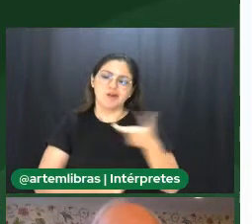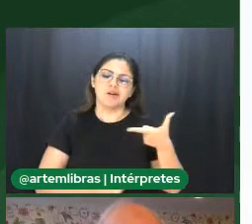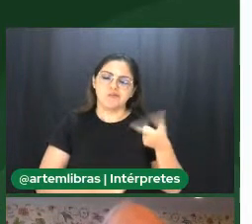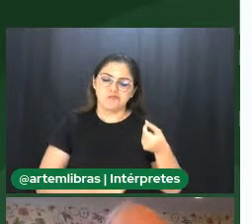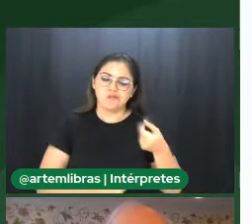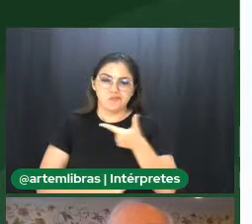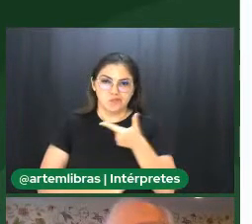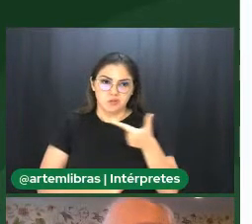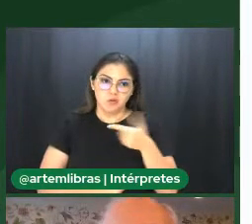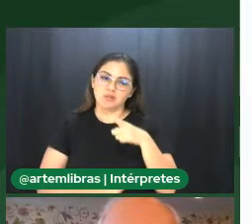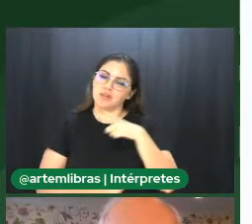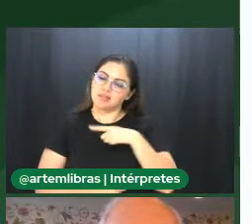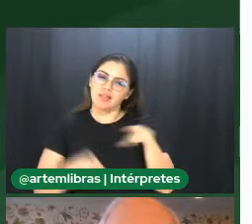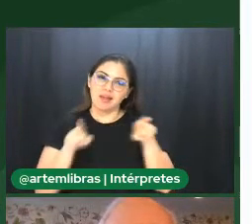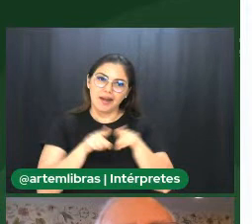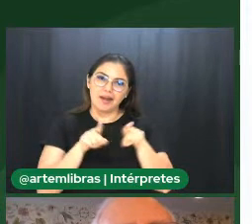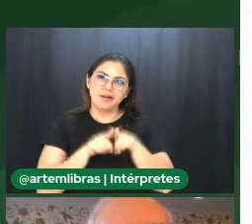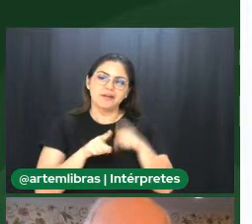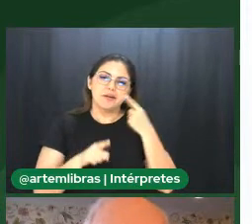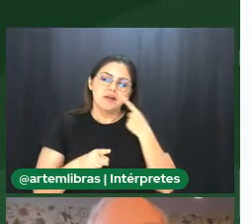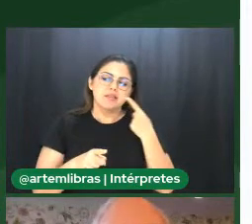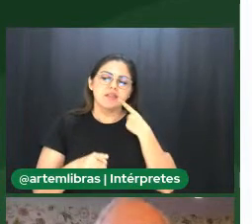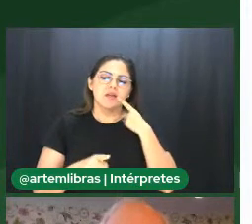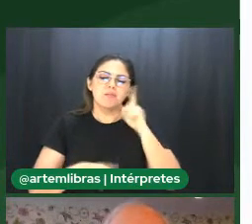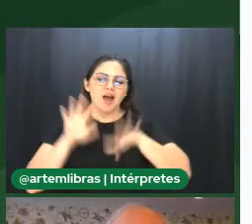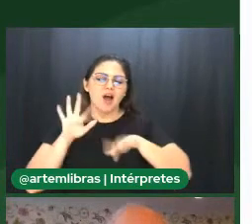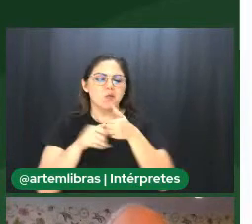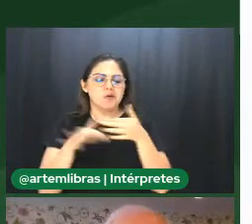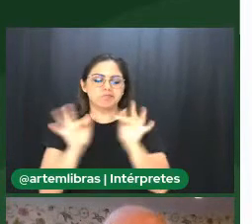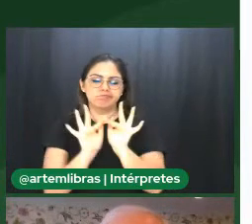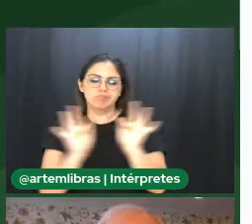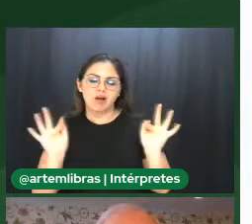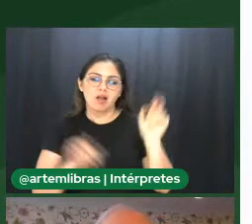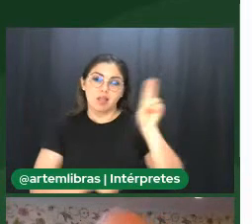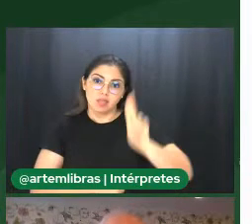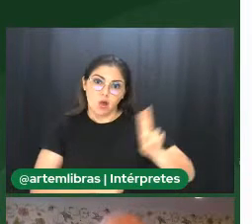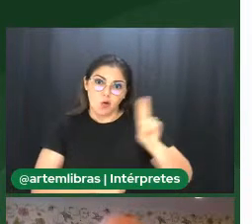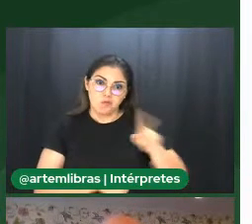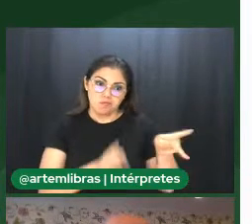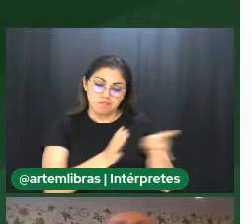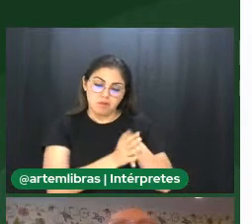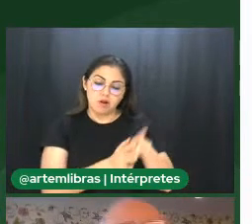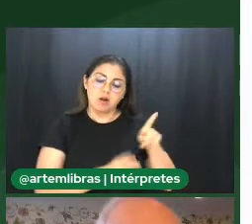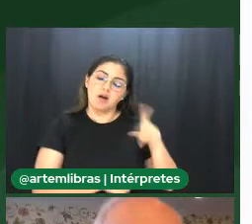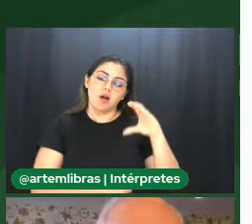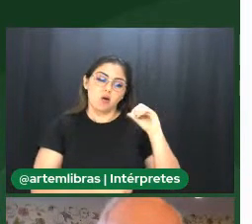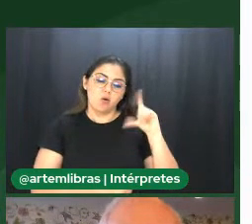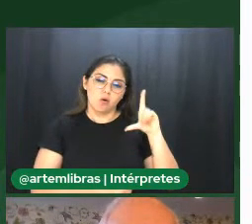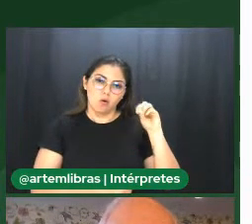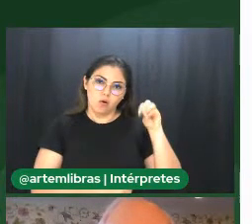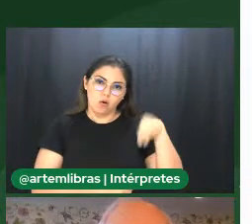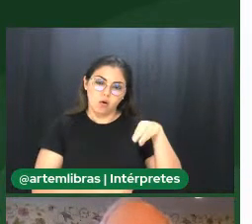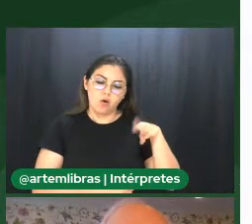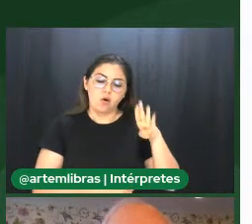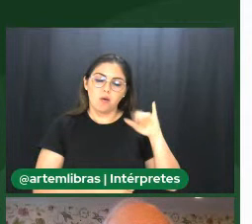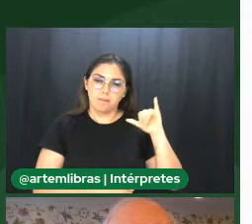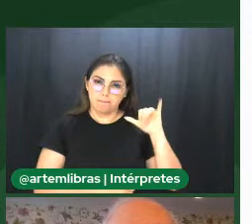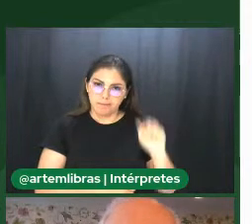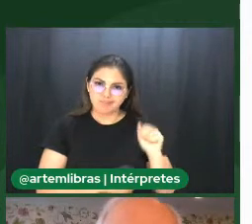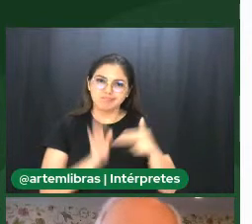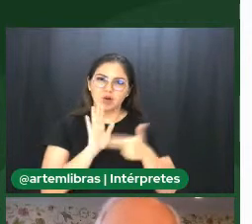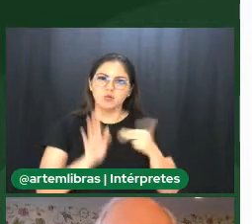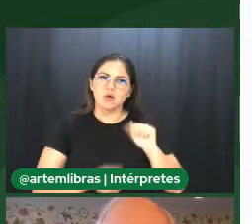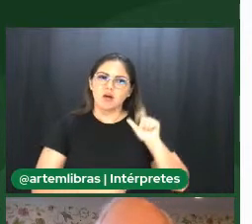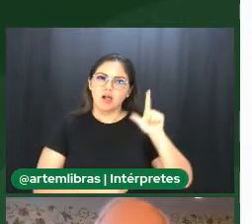Dagstuhl workshop in Germany in next June will be about human-centered AI. One